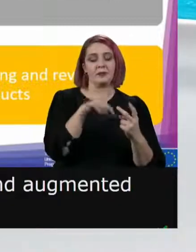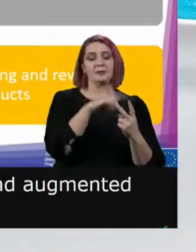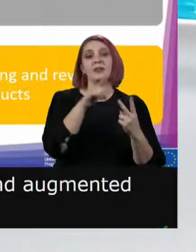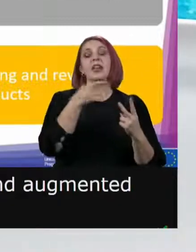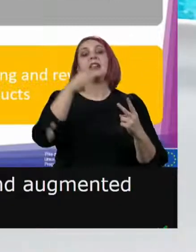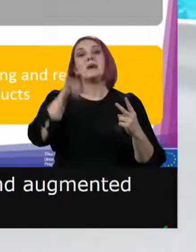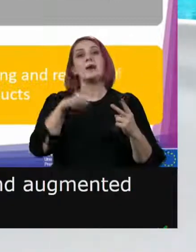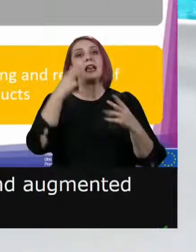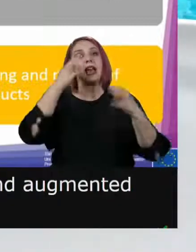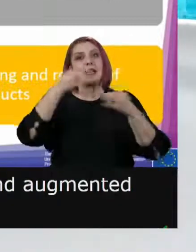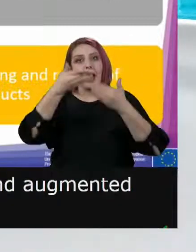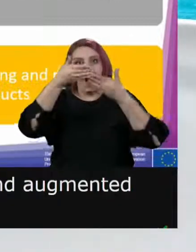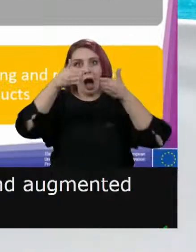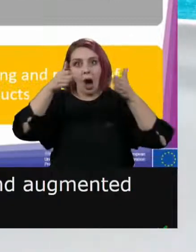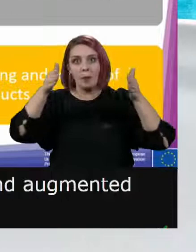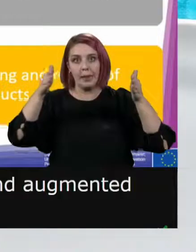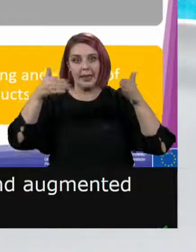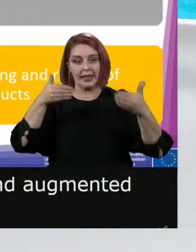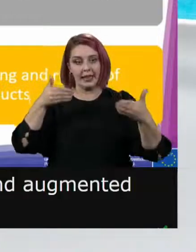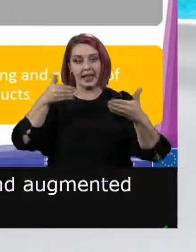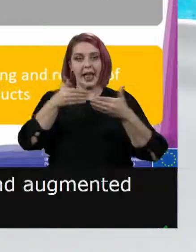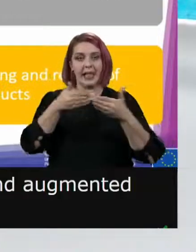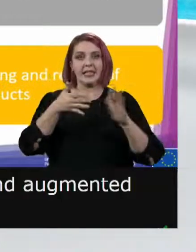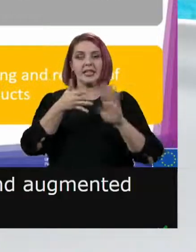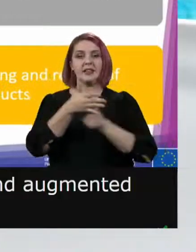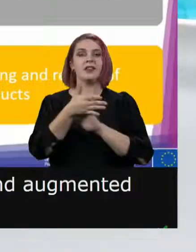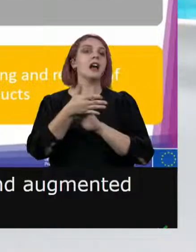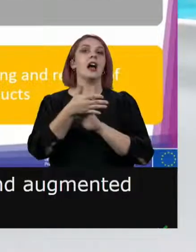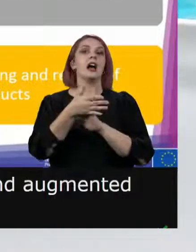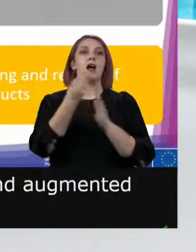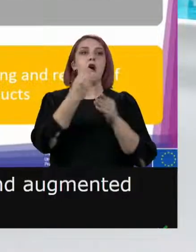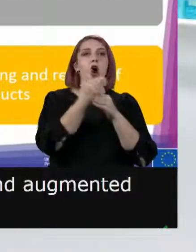are overlaid upon the real world environment,